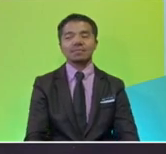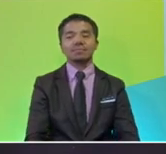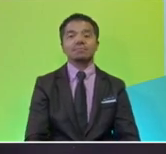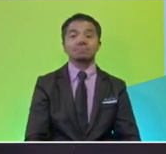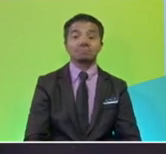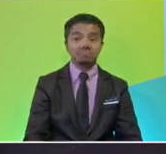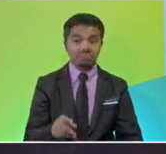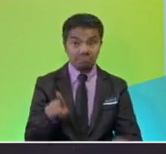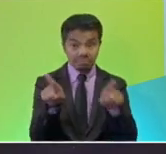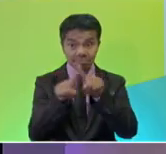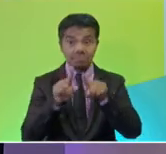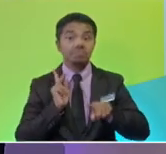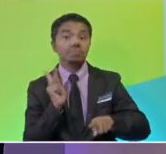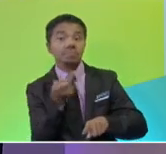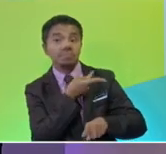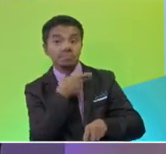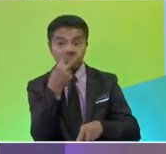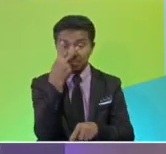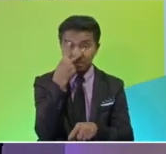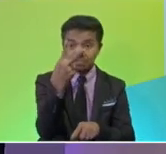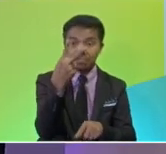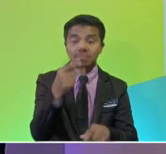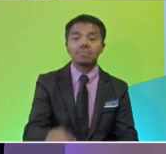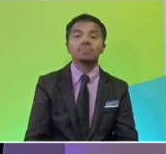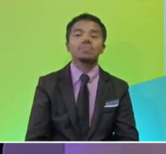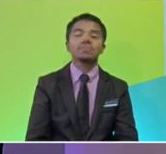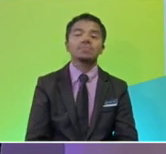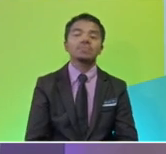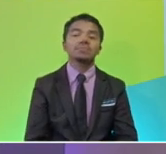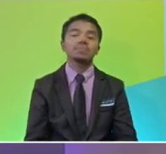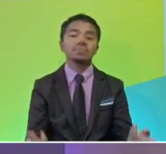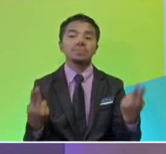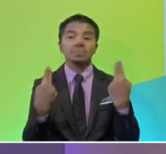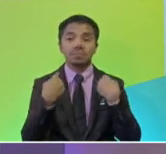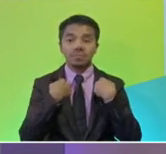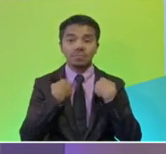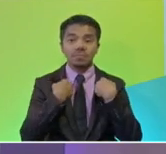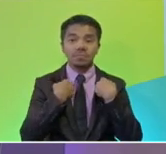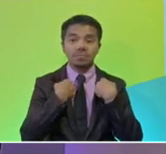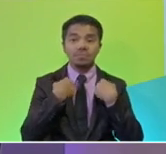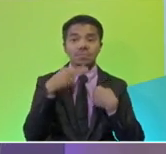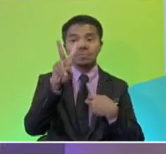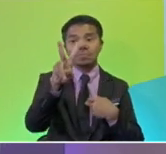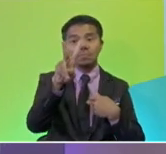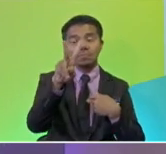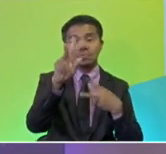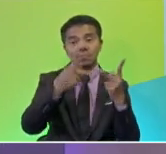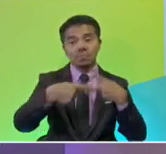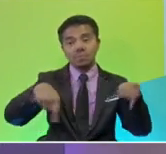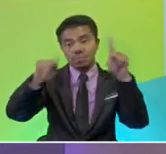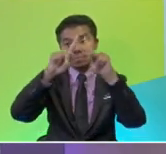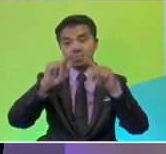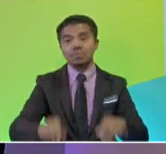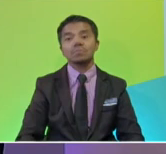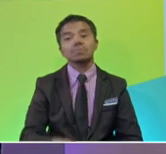Sure. Okay. In these episodes, we have covered two important learning focus. Yeah. The first